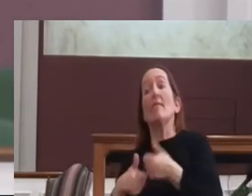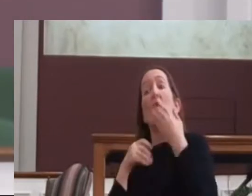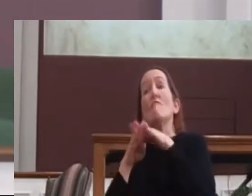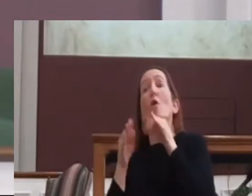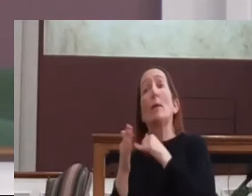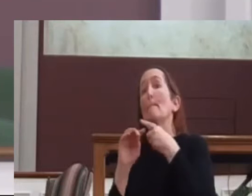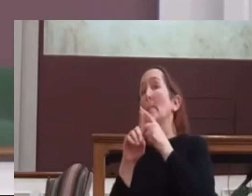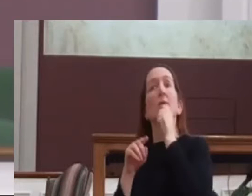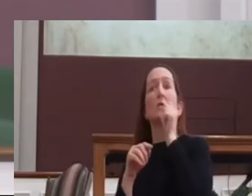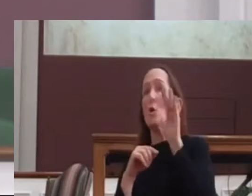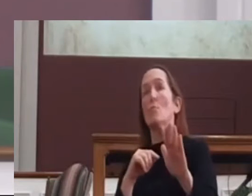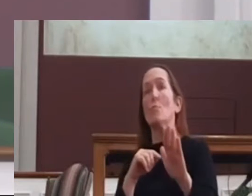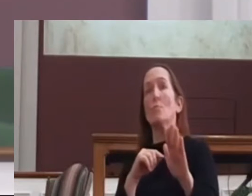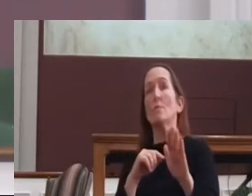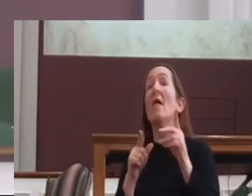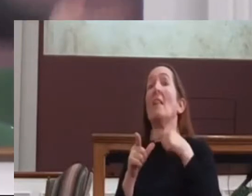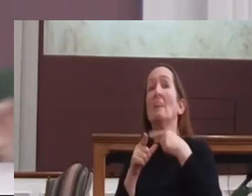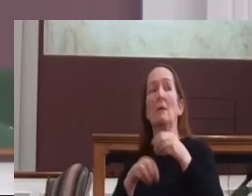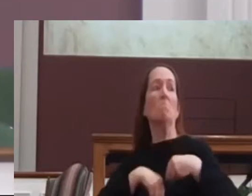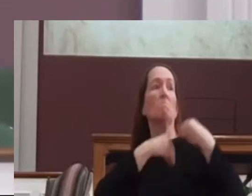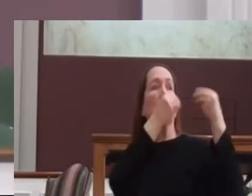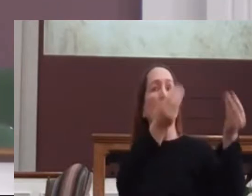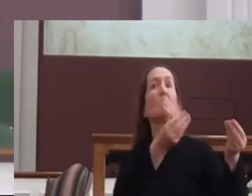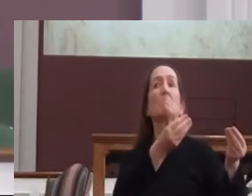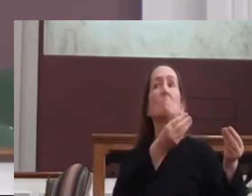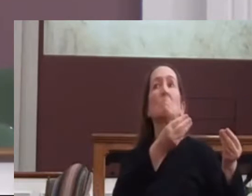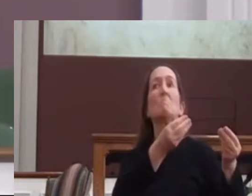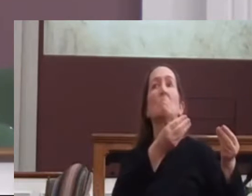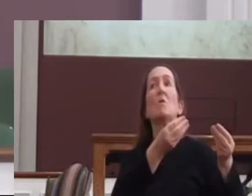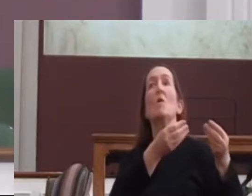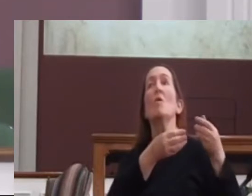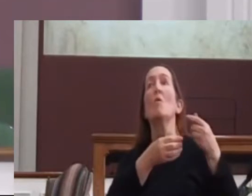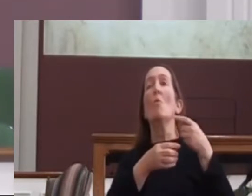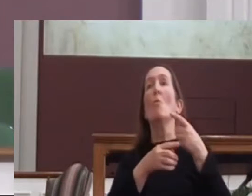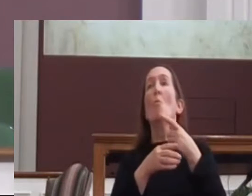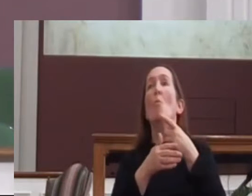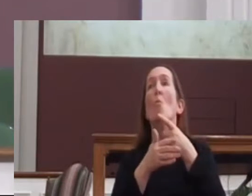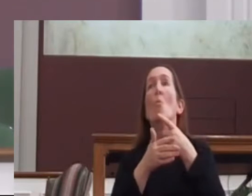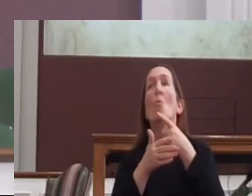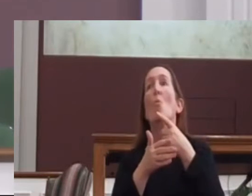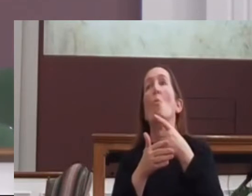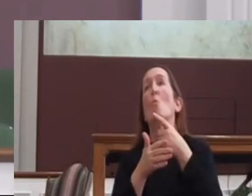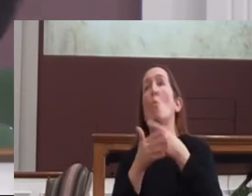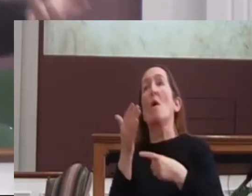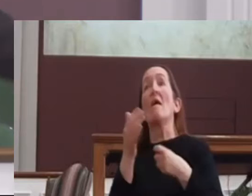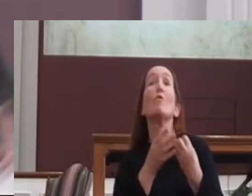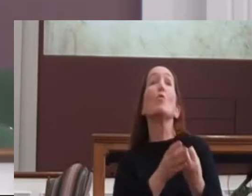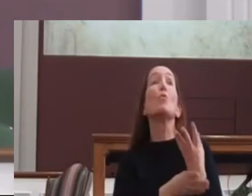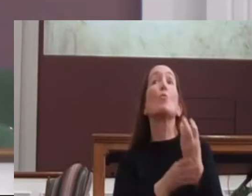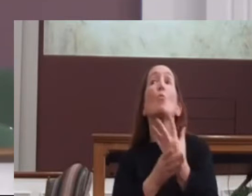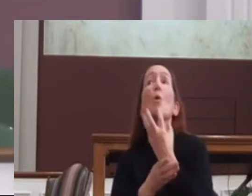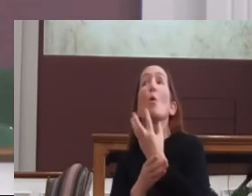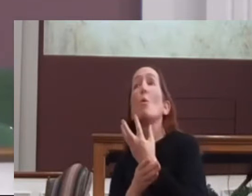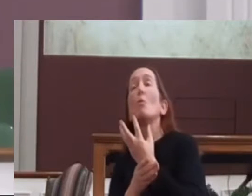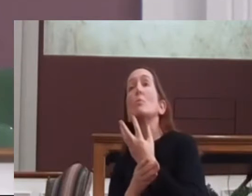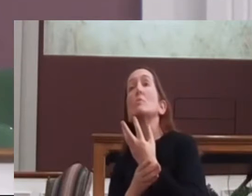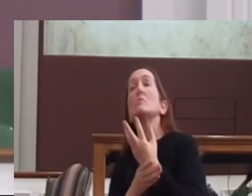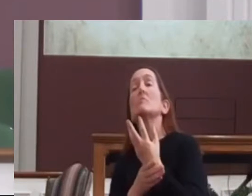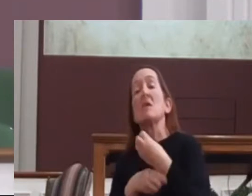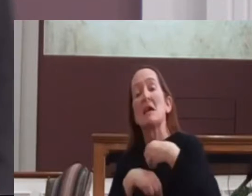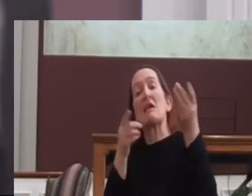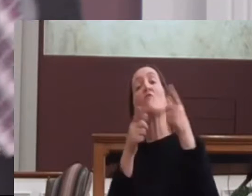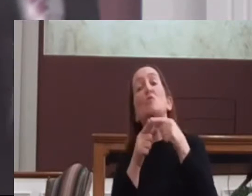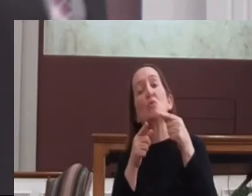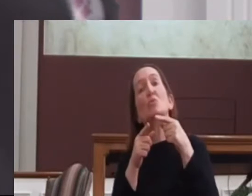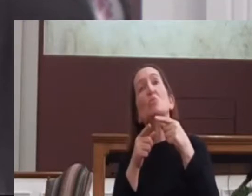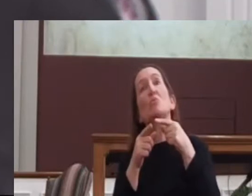to the country. You don't get to use it. You get to live on it. And then you get to give it whatever produces from it. You